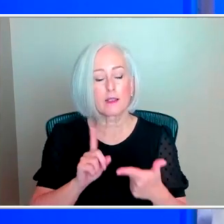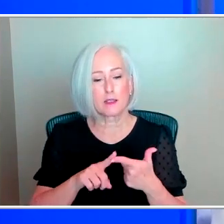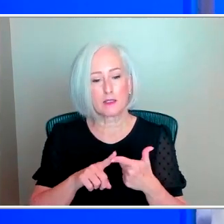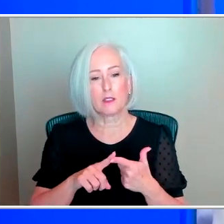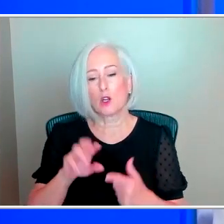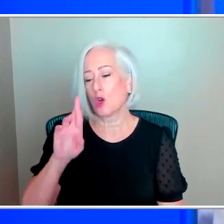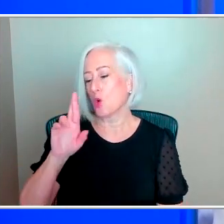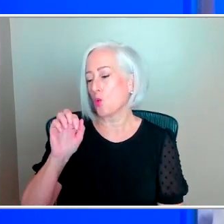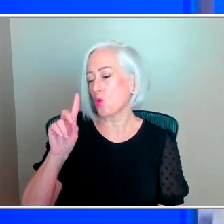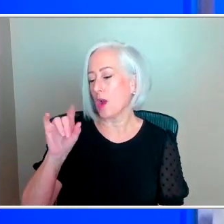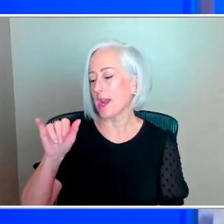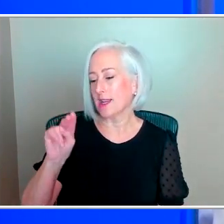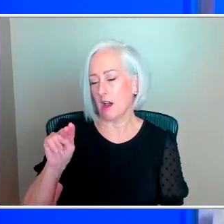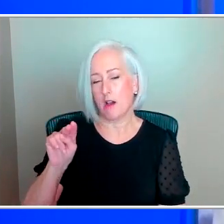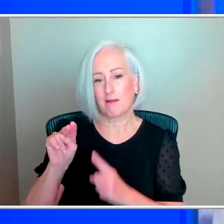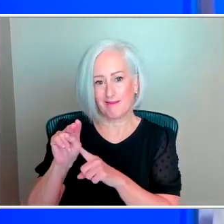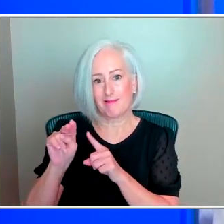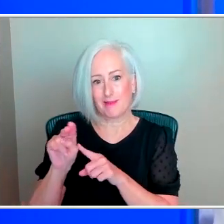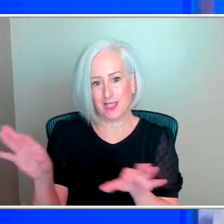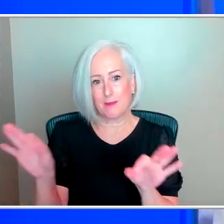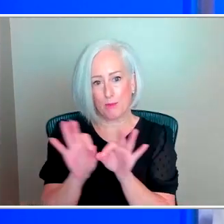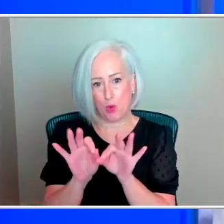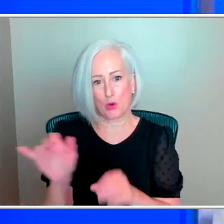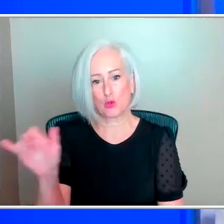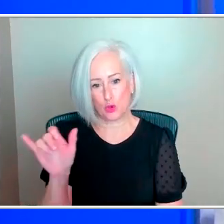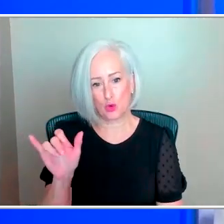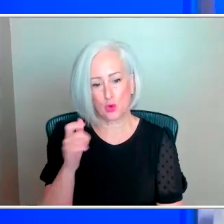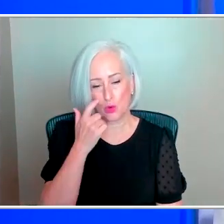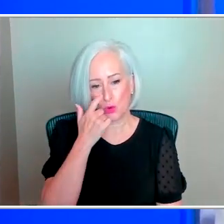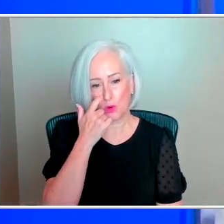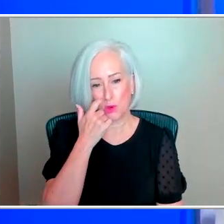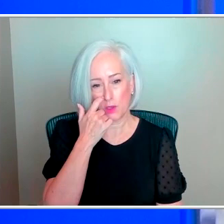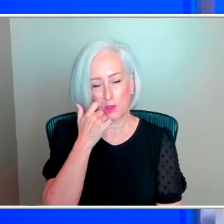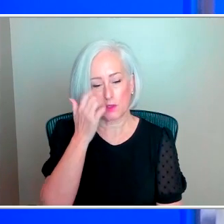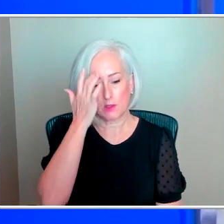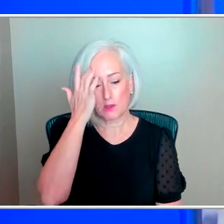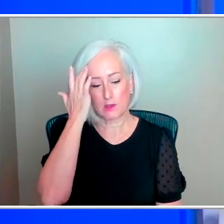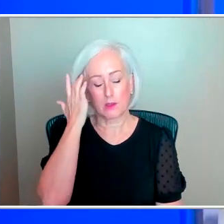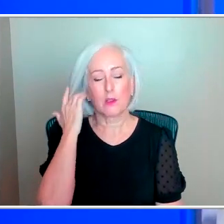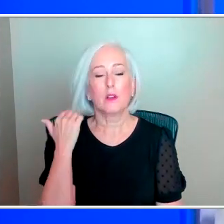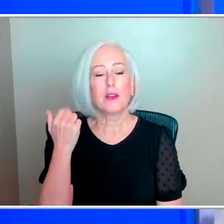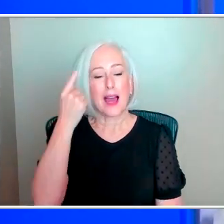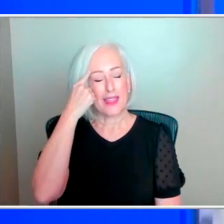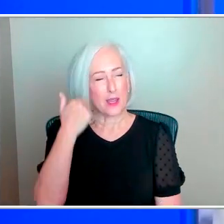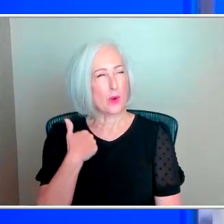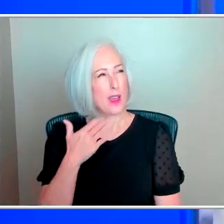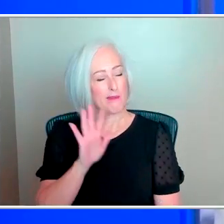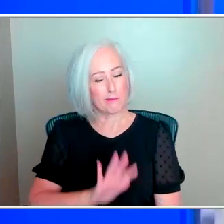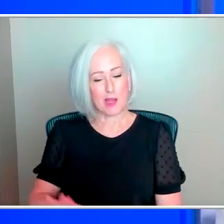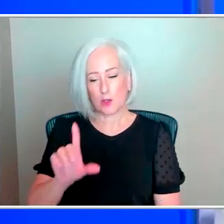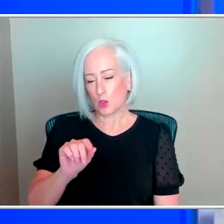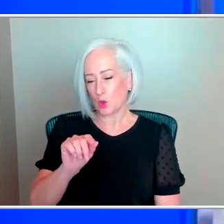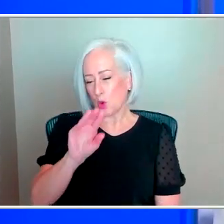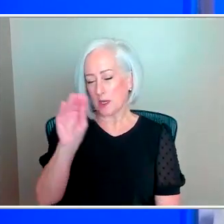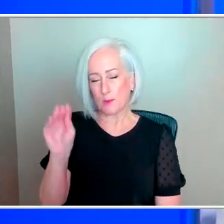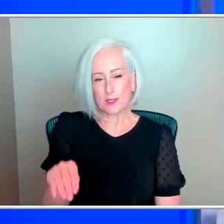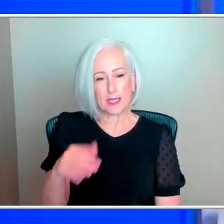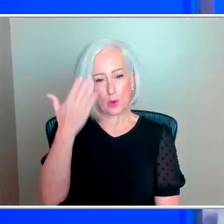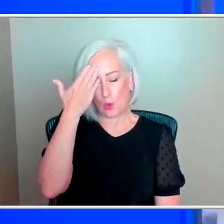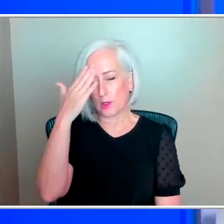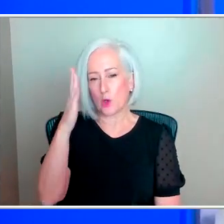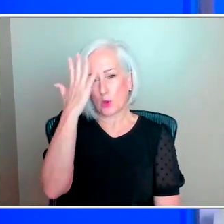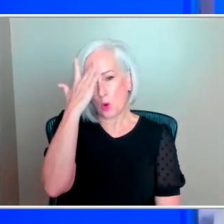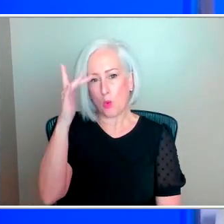test for that. And then there's a group, maybe 20%, we don't know the cause. So out of that group,